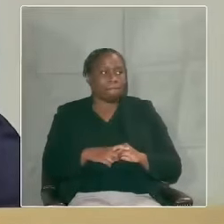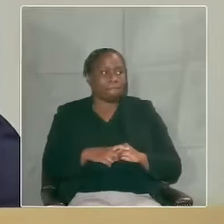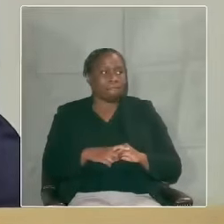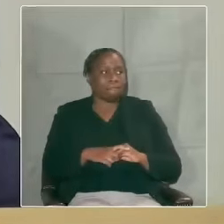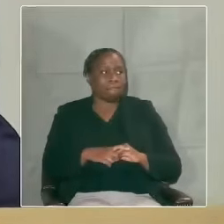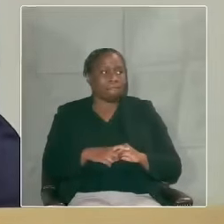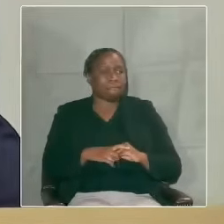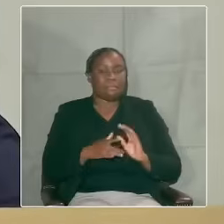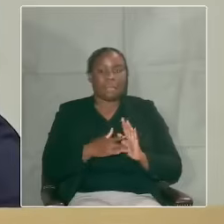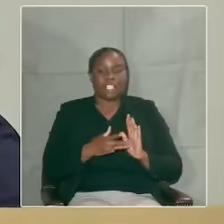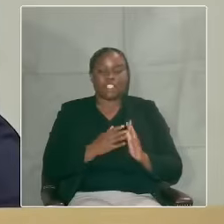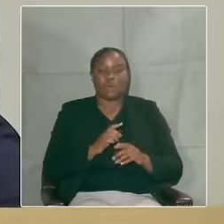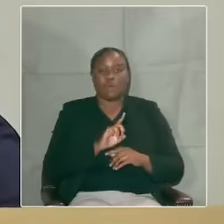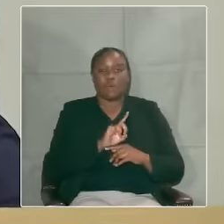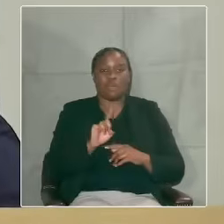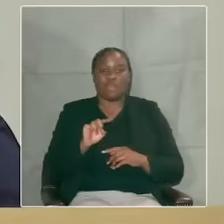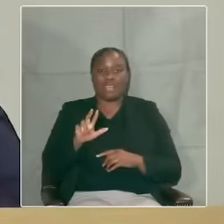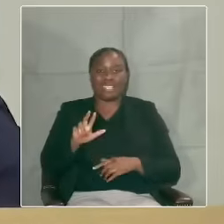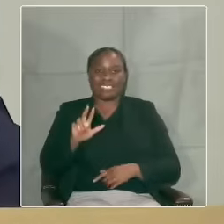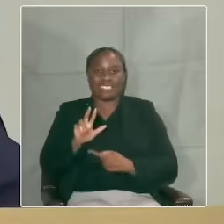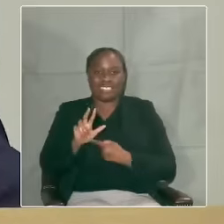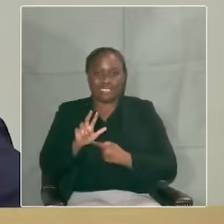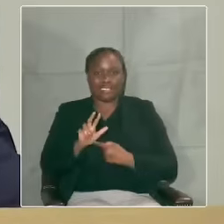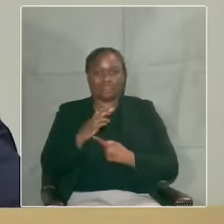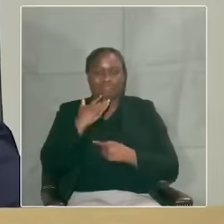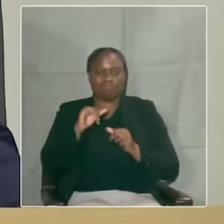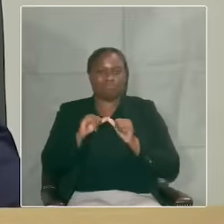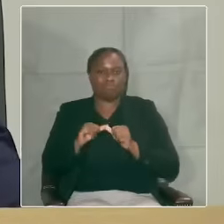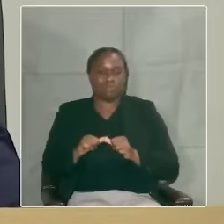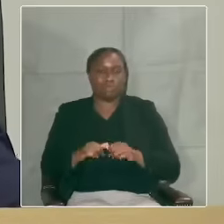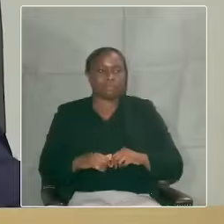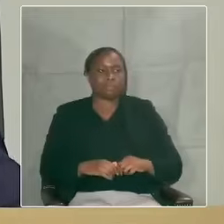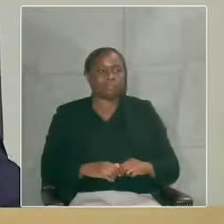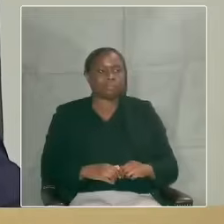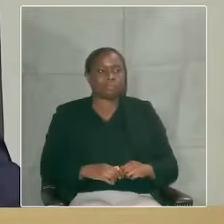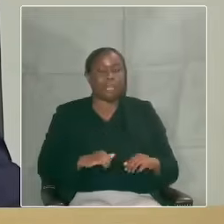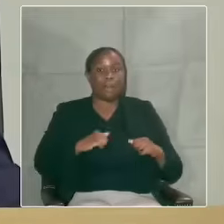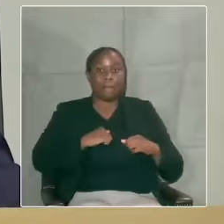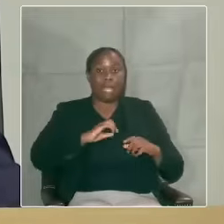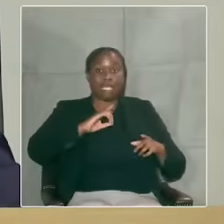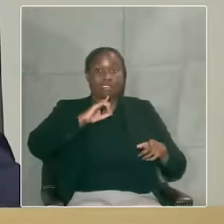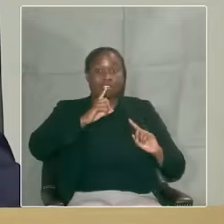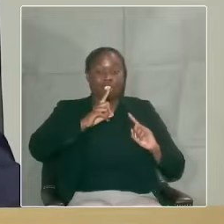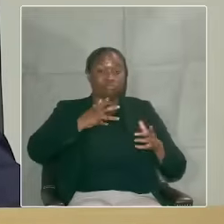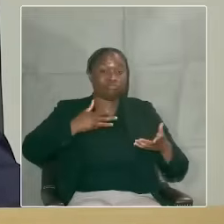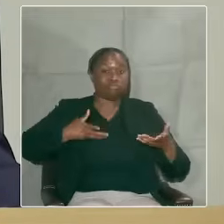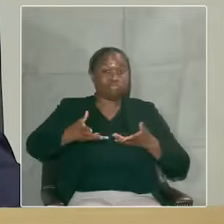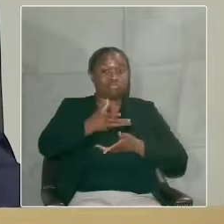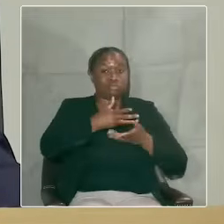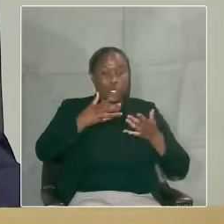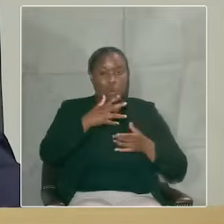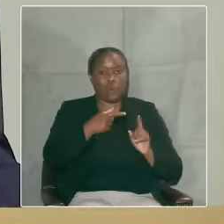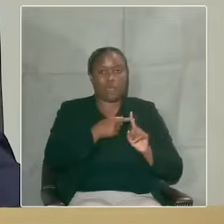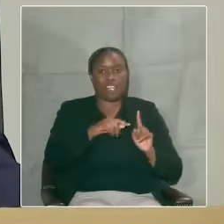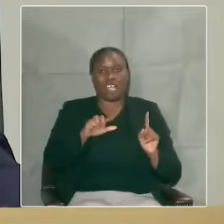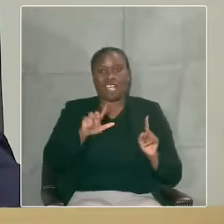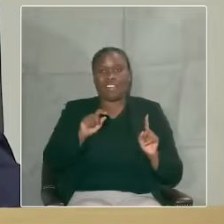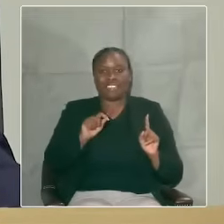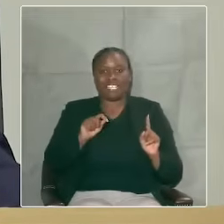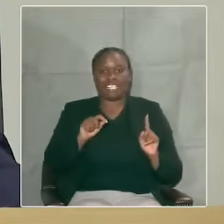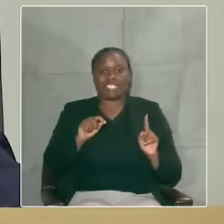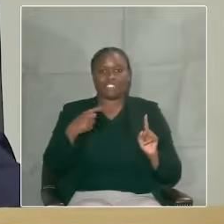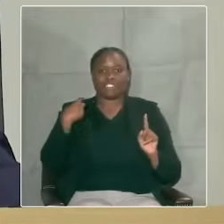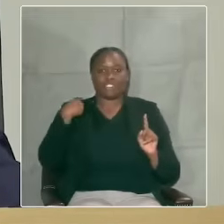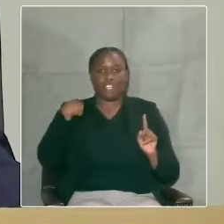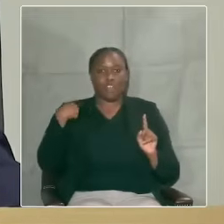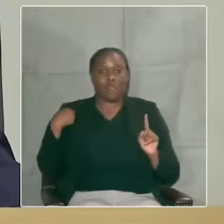If you can proceed from there. Yeah, in line with my discussion with Lieutenant General Sibia, I